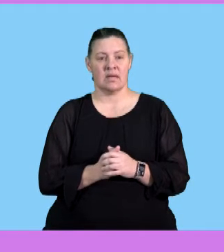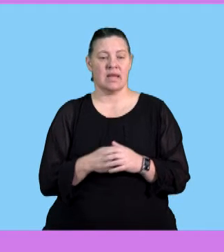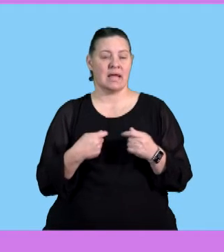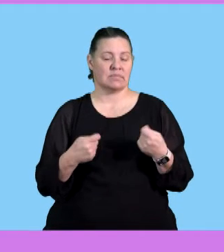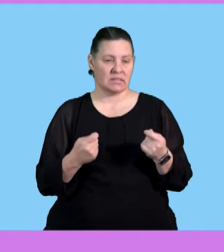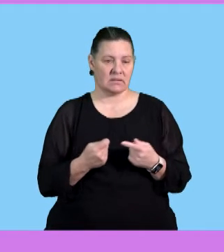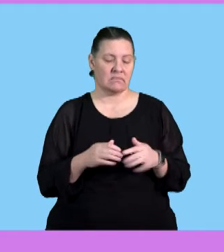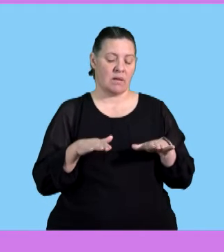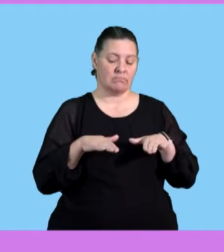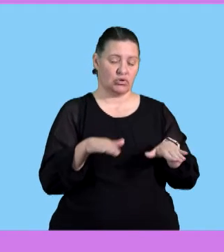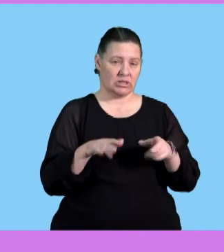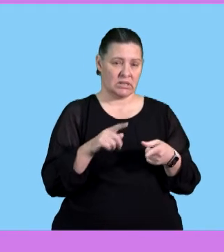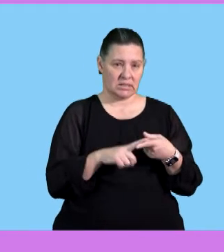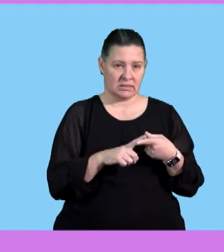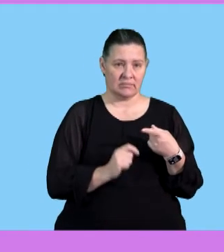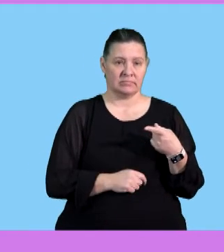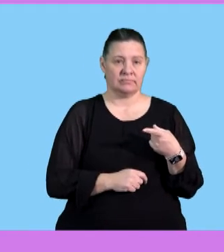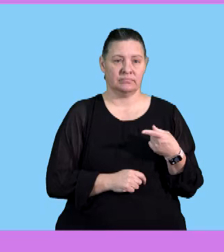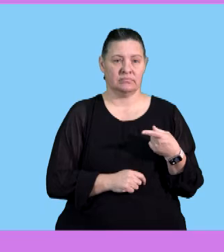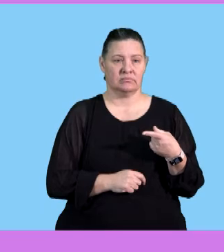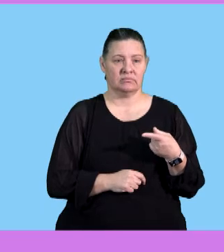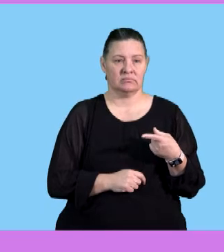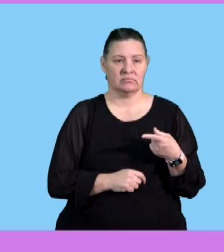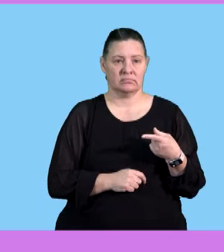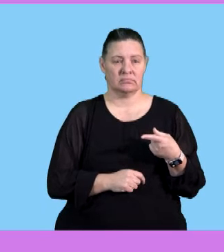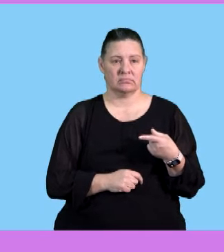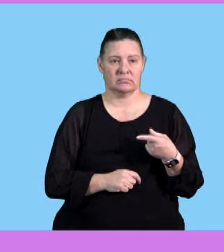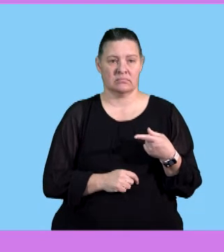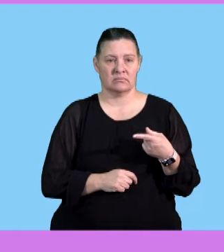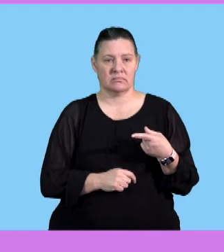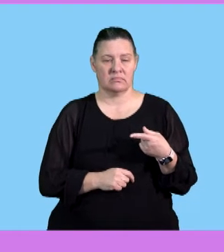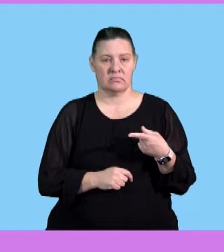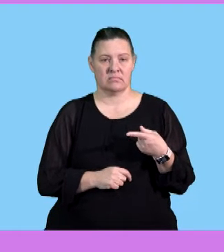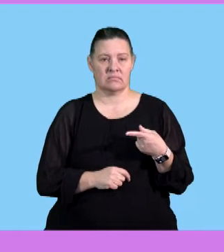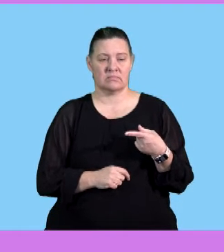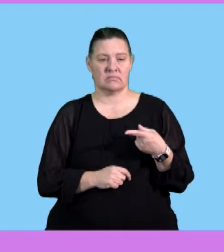So her expenses is the sewing machine,